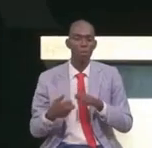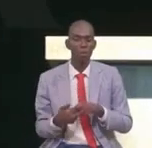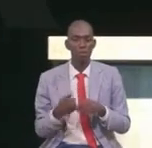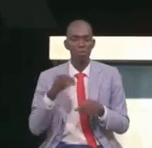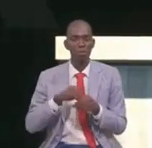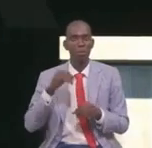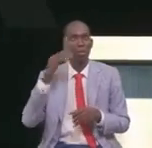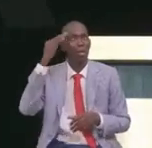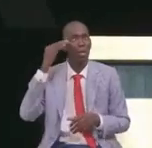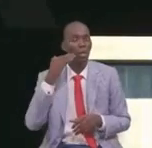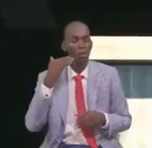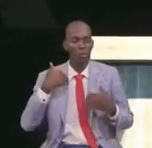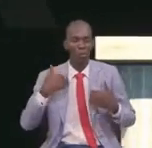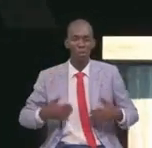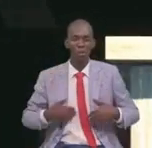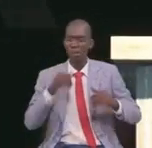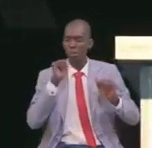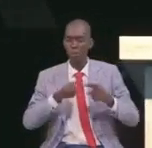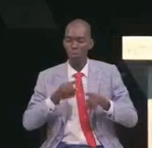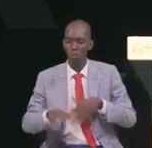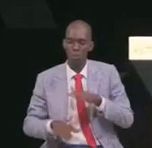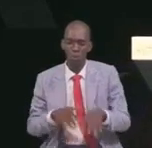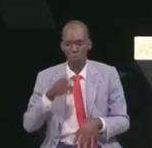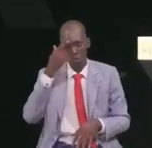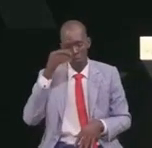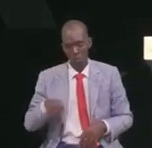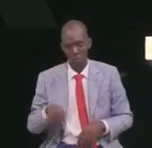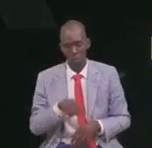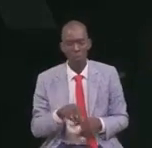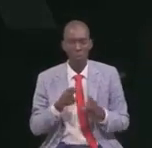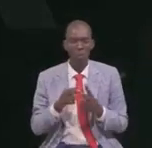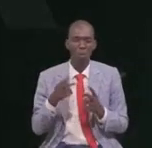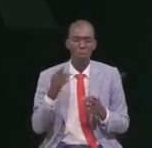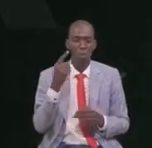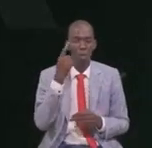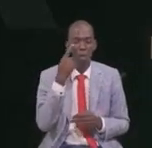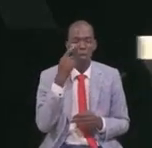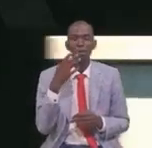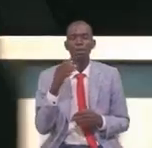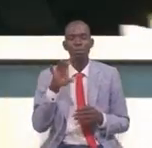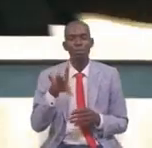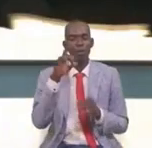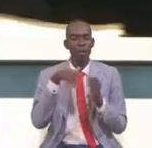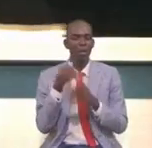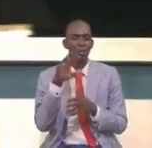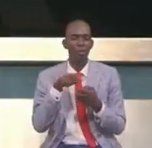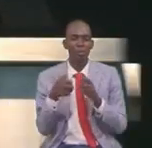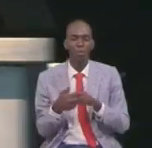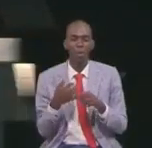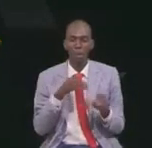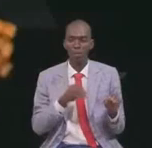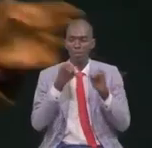body, and you couldn't walk, maybe the legs or the eyes. Identify the problem and lay your